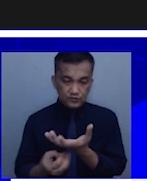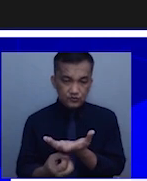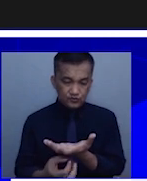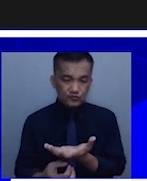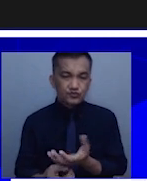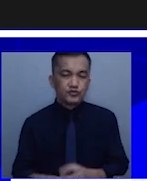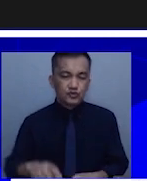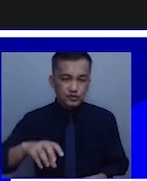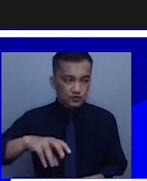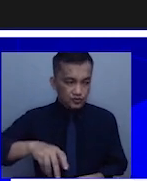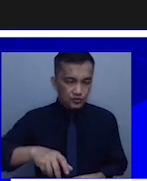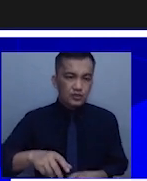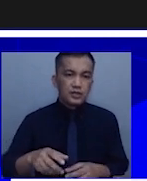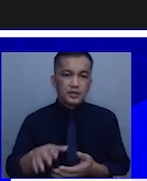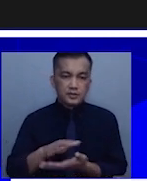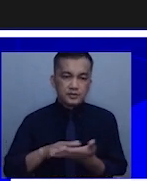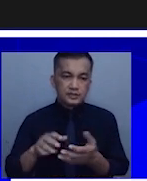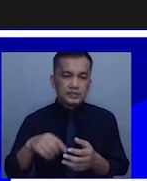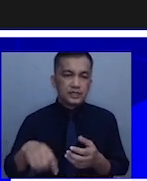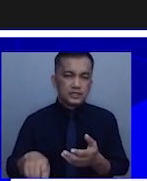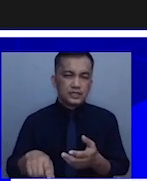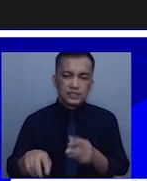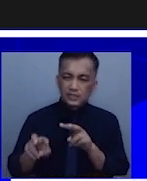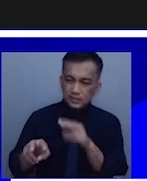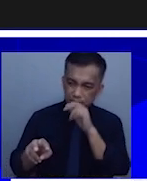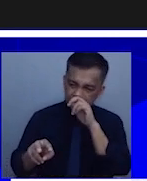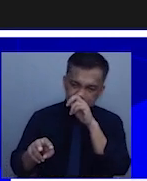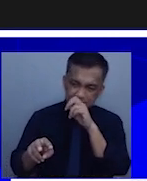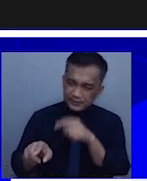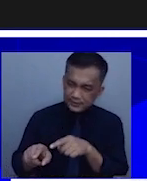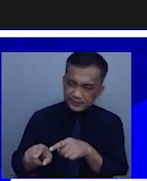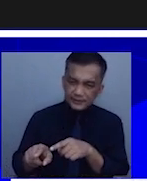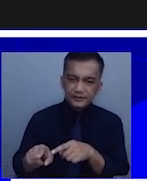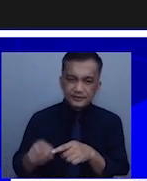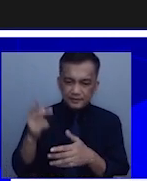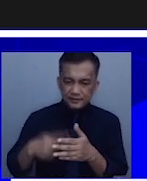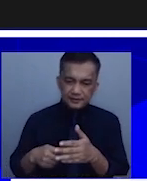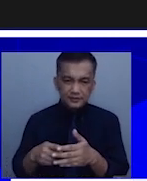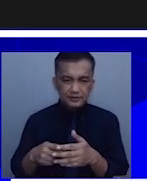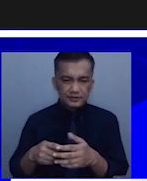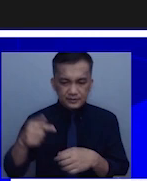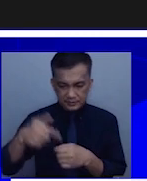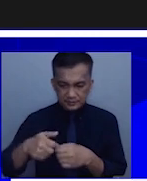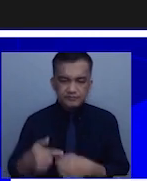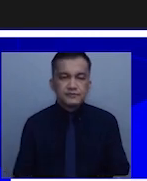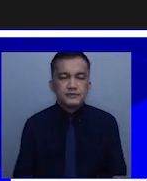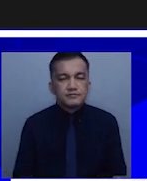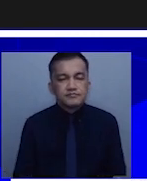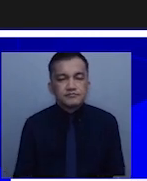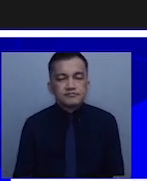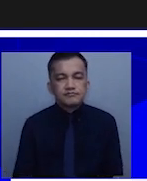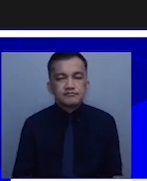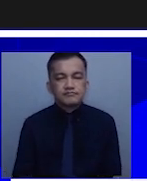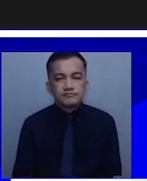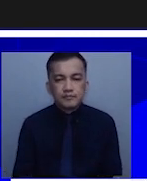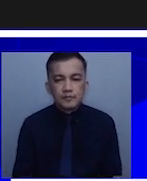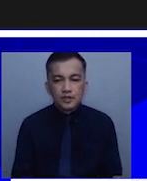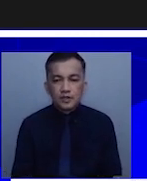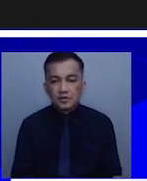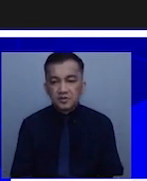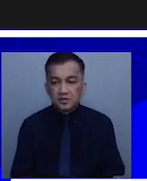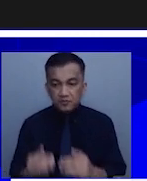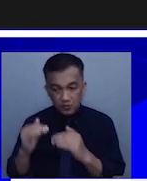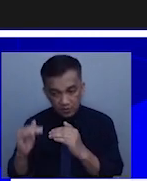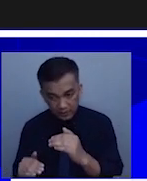mixed ang ating nakikita dito sa prices of fuels. Bumaba ngayon